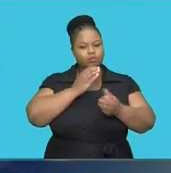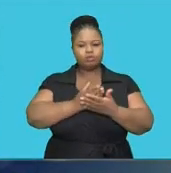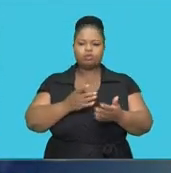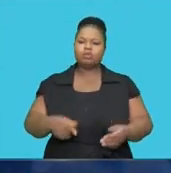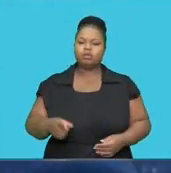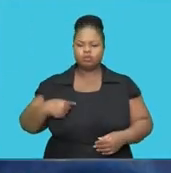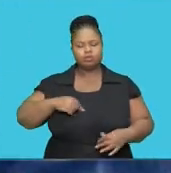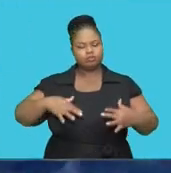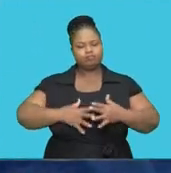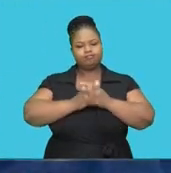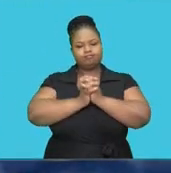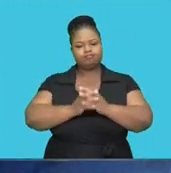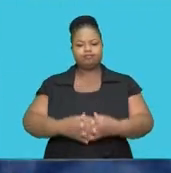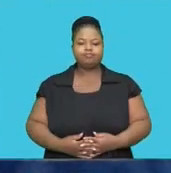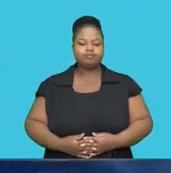win-win equally.